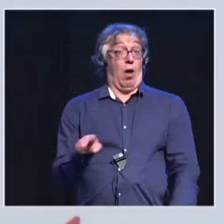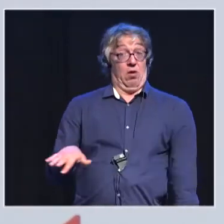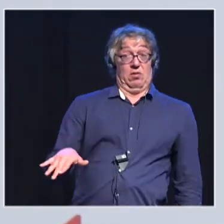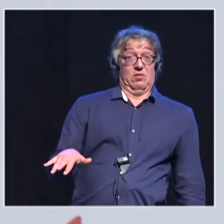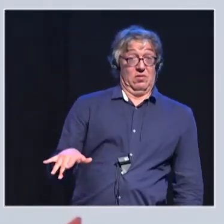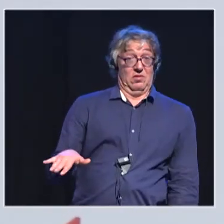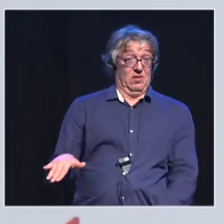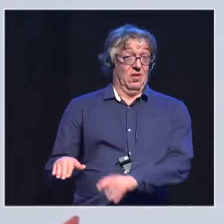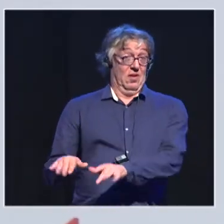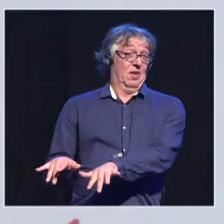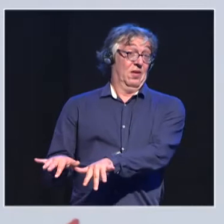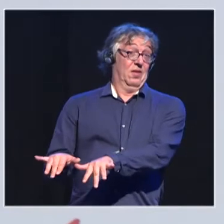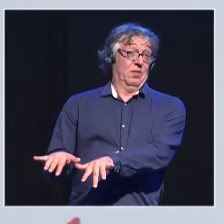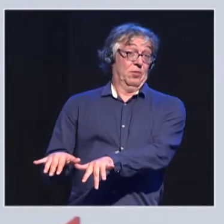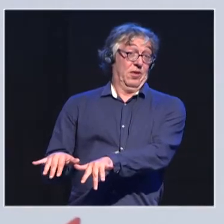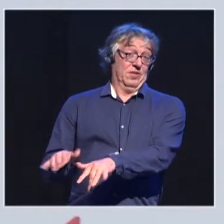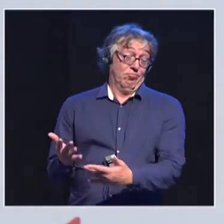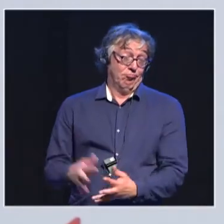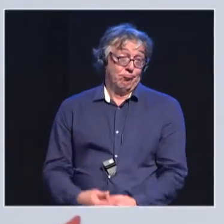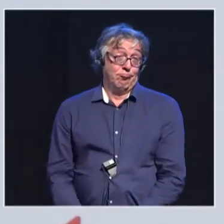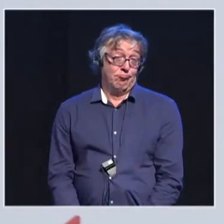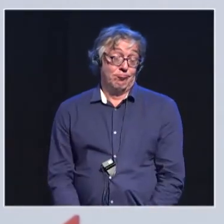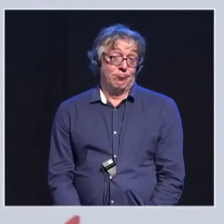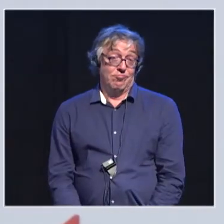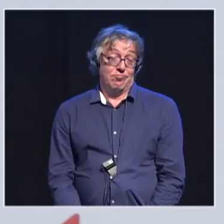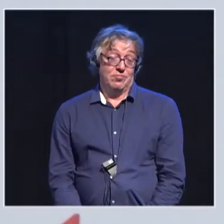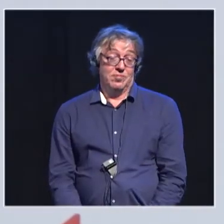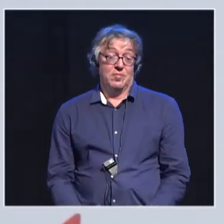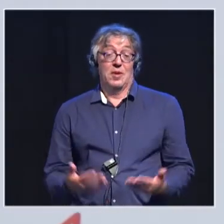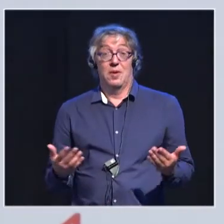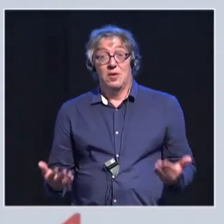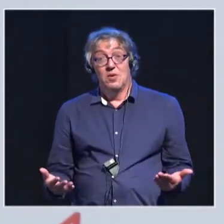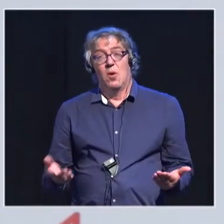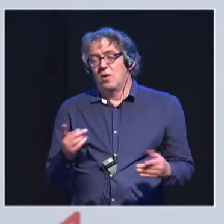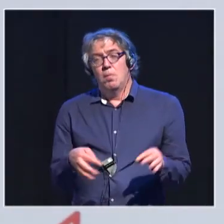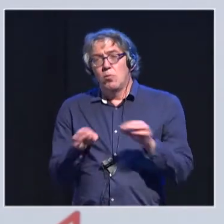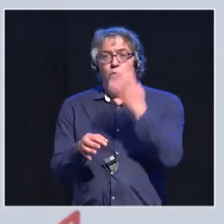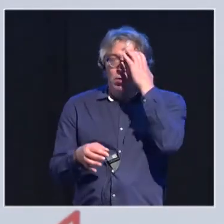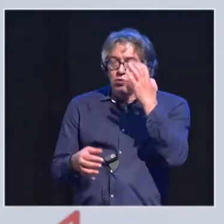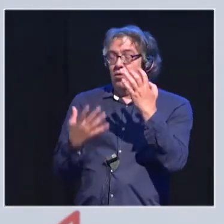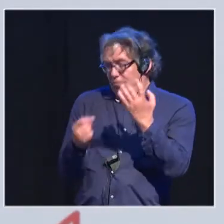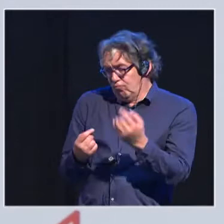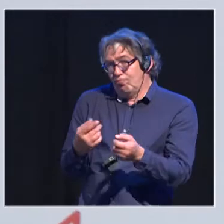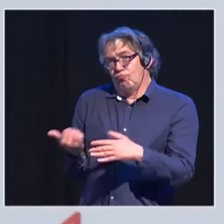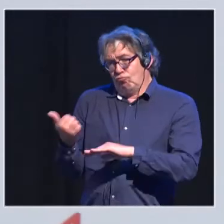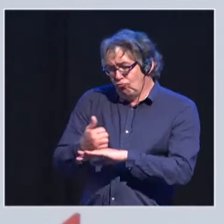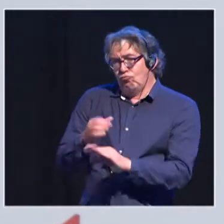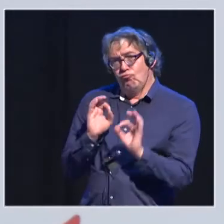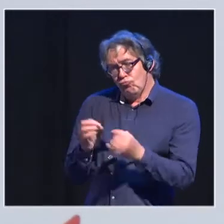cyberspace, among other things. So we want to make sure also that this dialogue exists and that e-governance